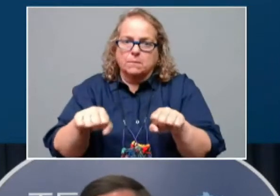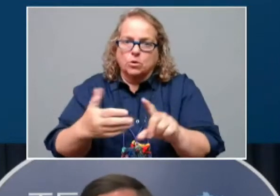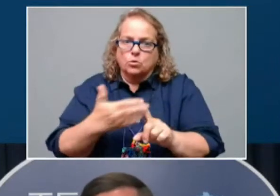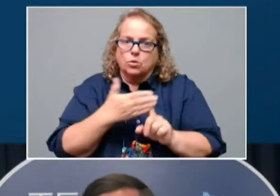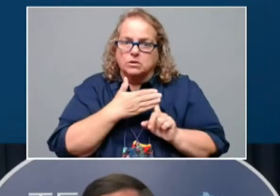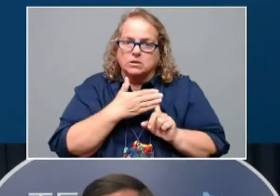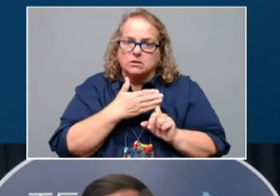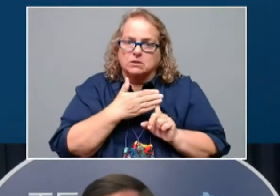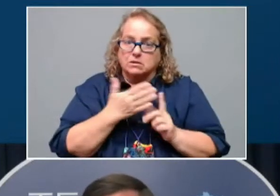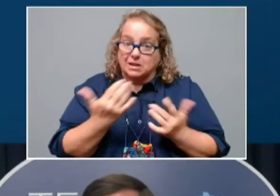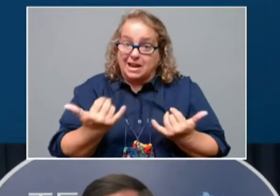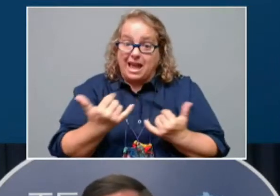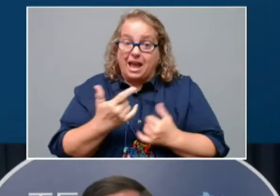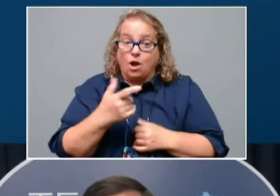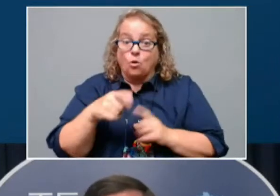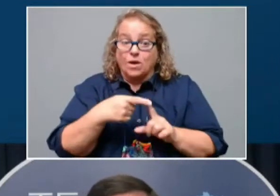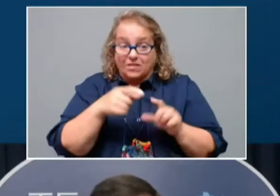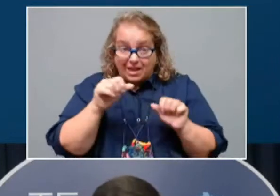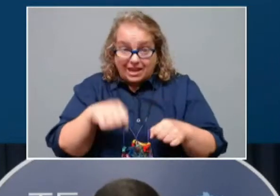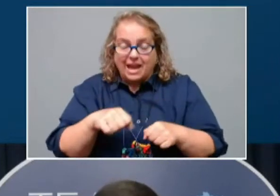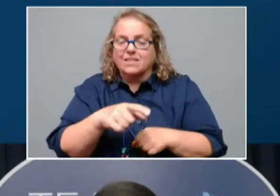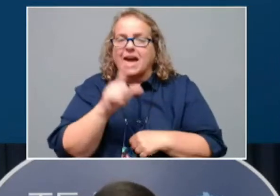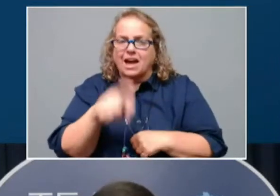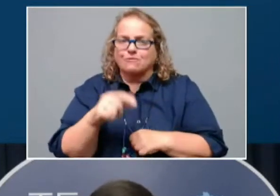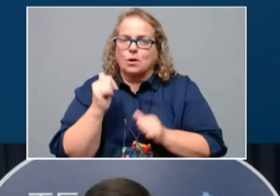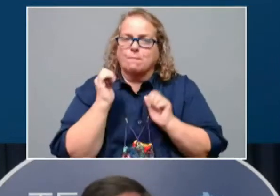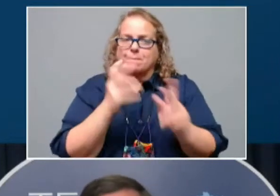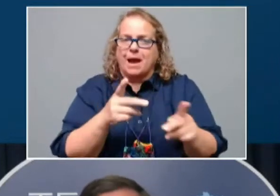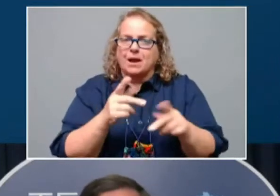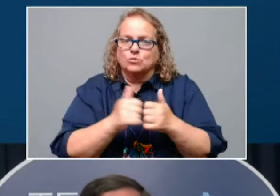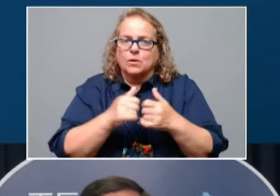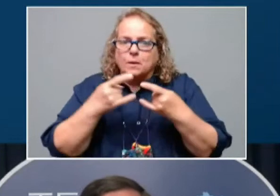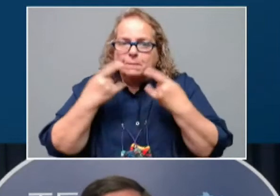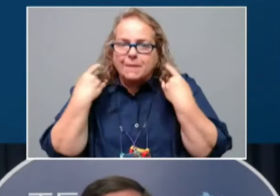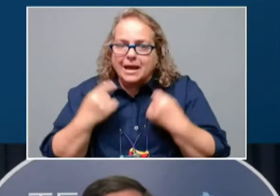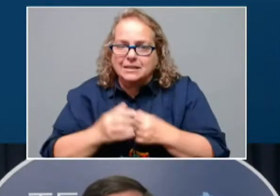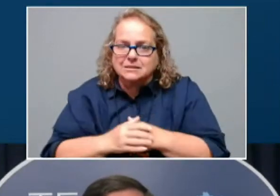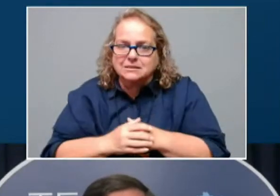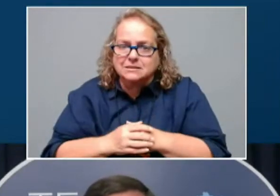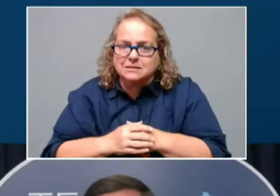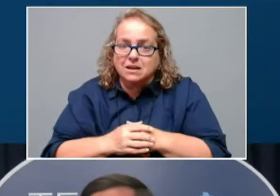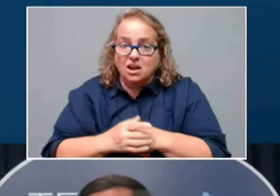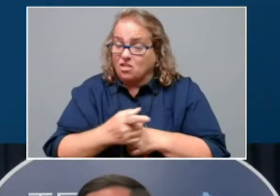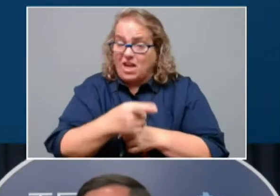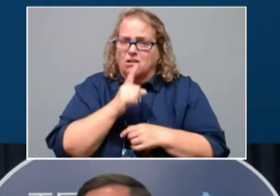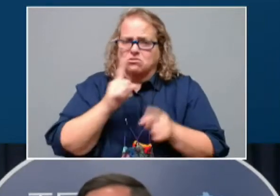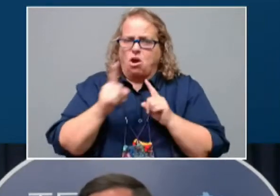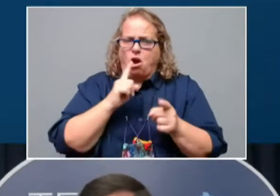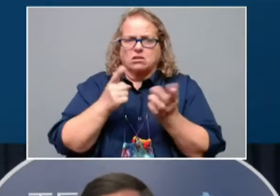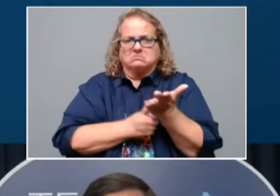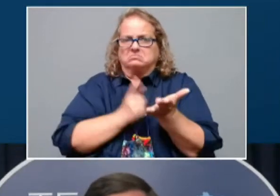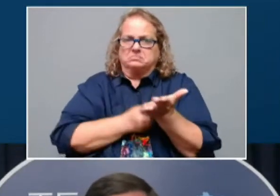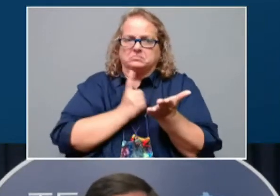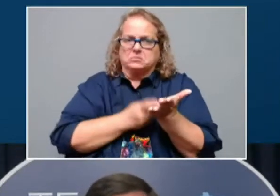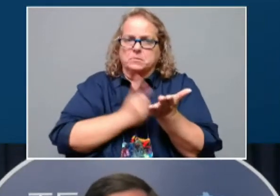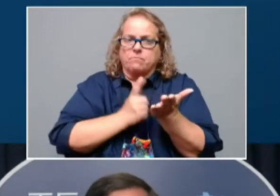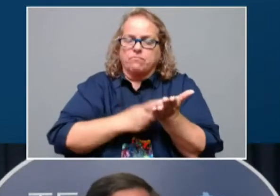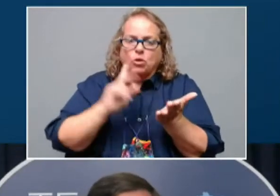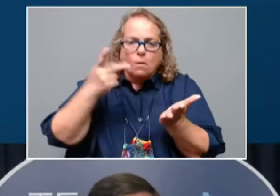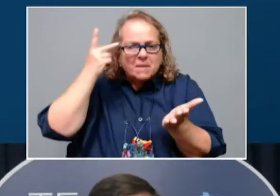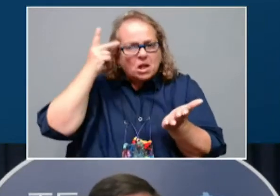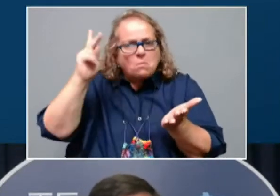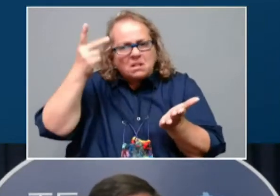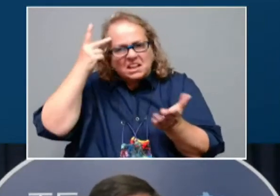with masks when they can. That this was for them, they talked about a political issue until guess what? It hit everybody.